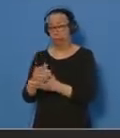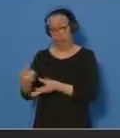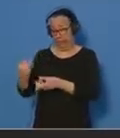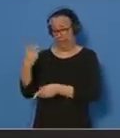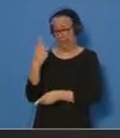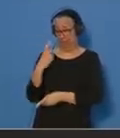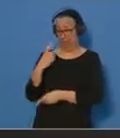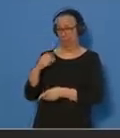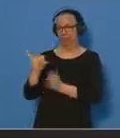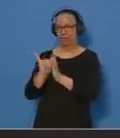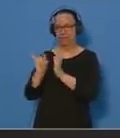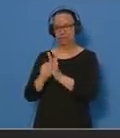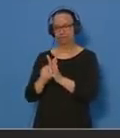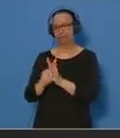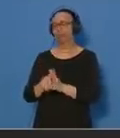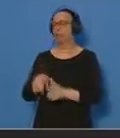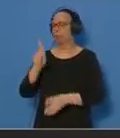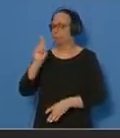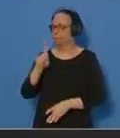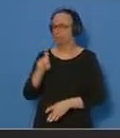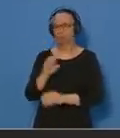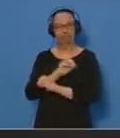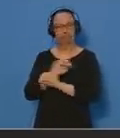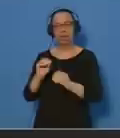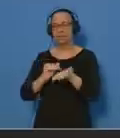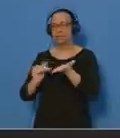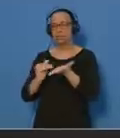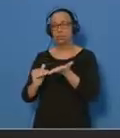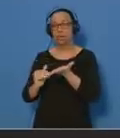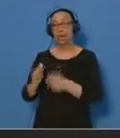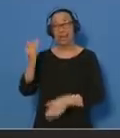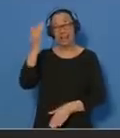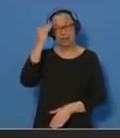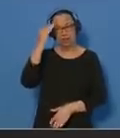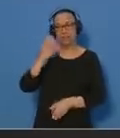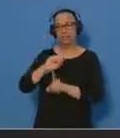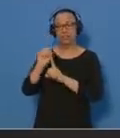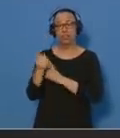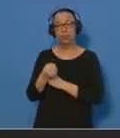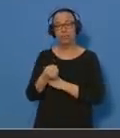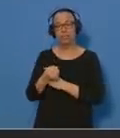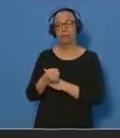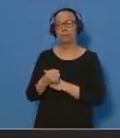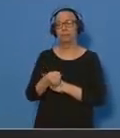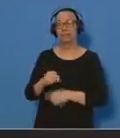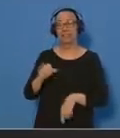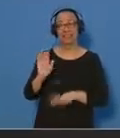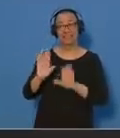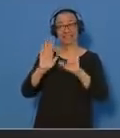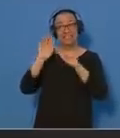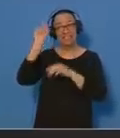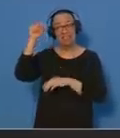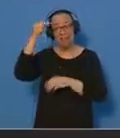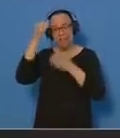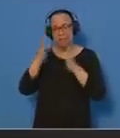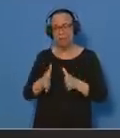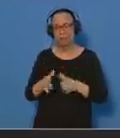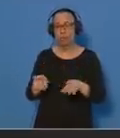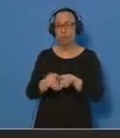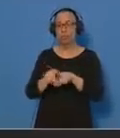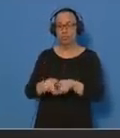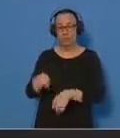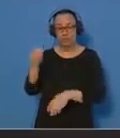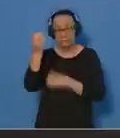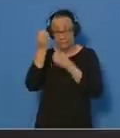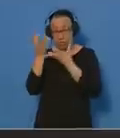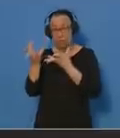my ID. No one is exempt from it. I'm aware of the incident. The incident was handled at the scene. His Excellency the Governor and the Chief Justice have been notified of the